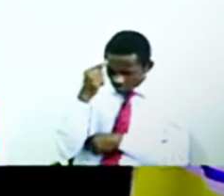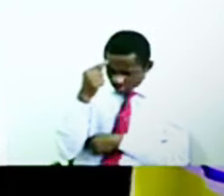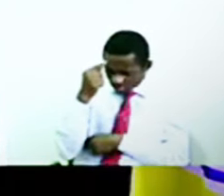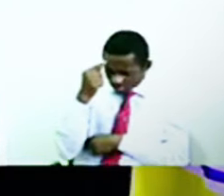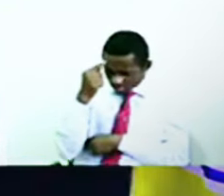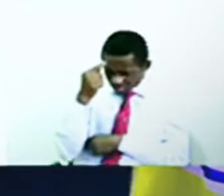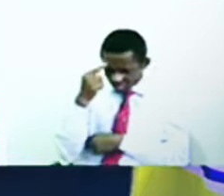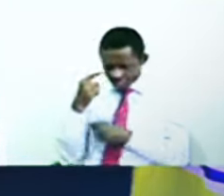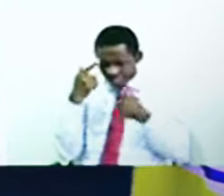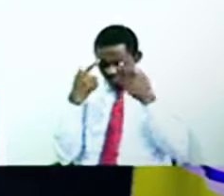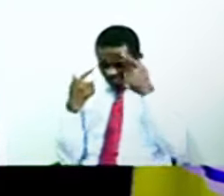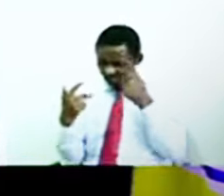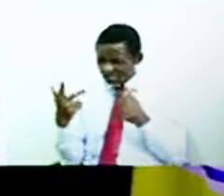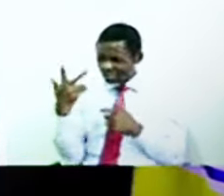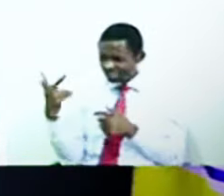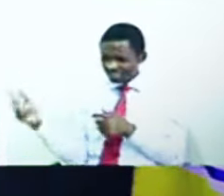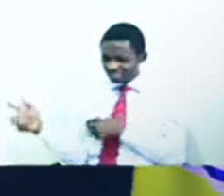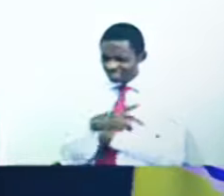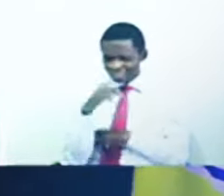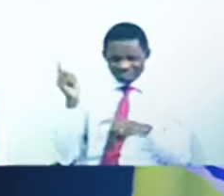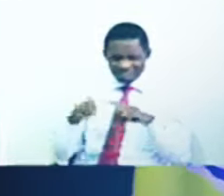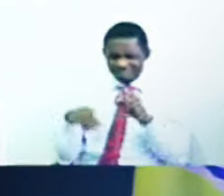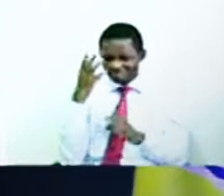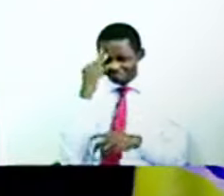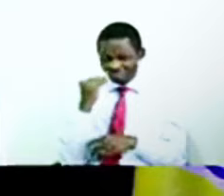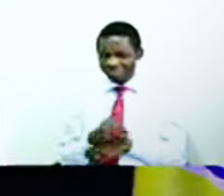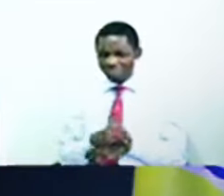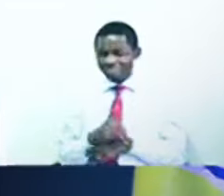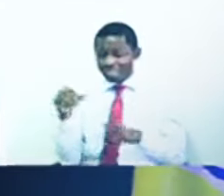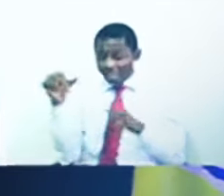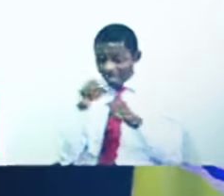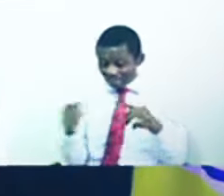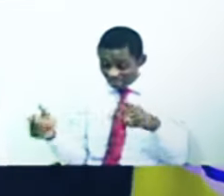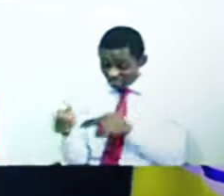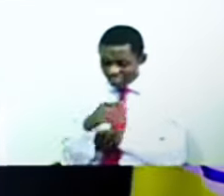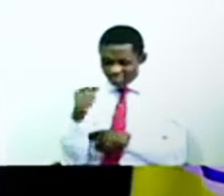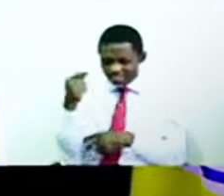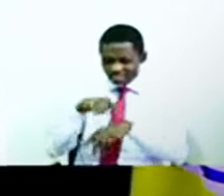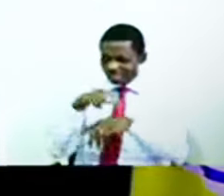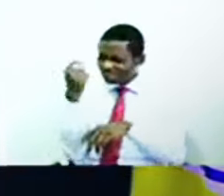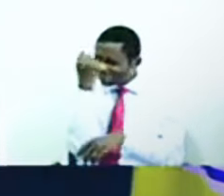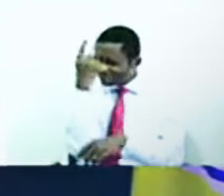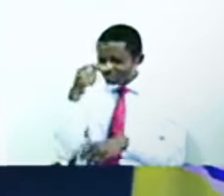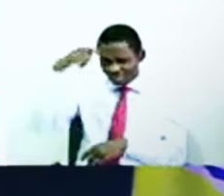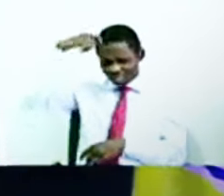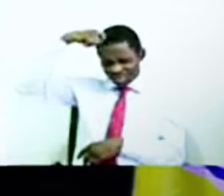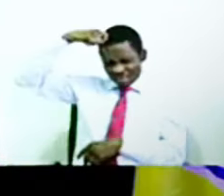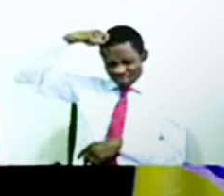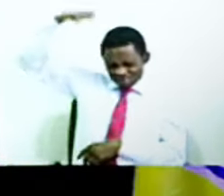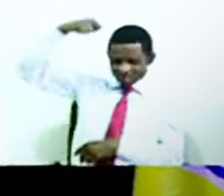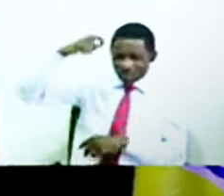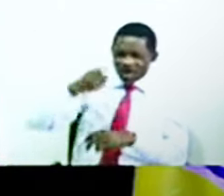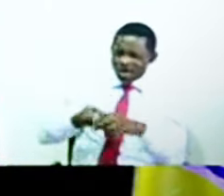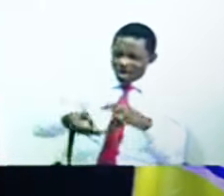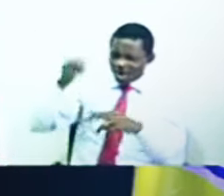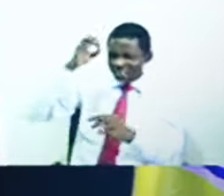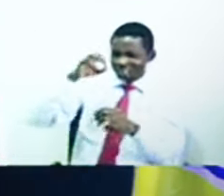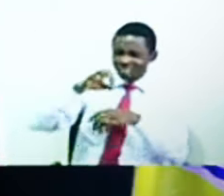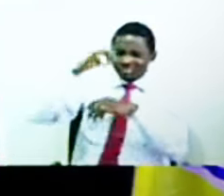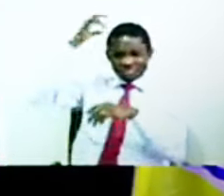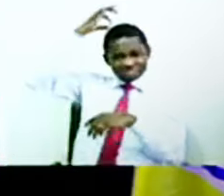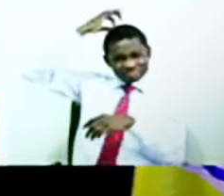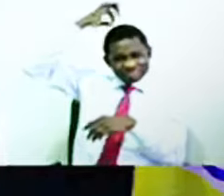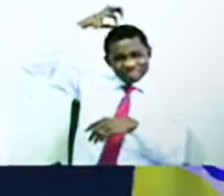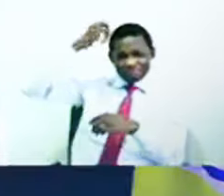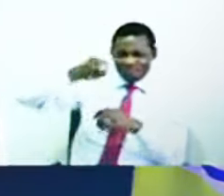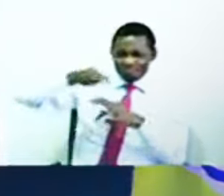slept well for 3 solid days. Se anadube mi ensa na min sheda na yi. And then when my hair is pulled. Na se wo kimitrim win wa. I